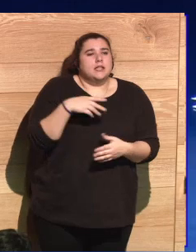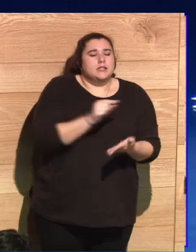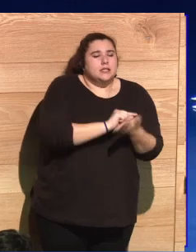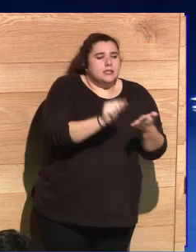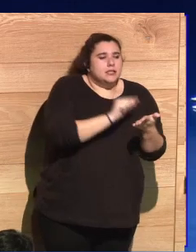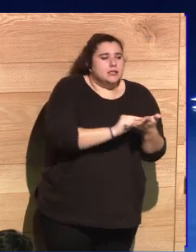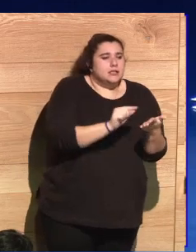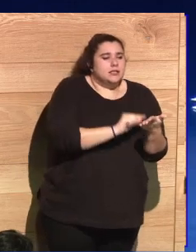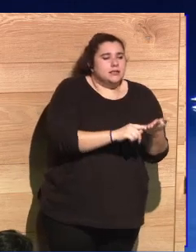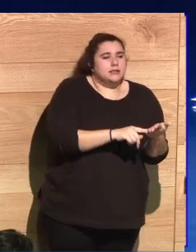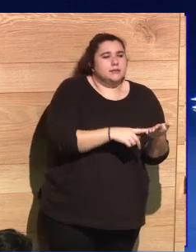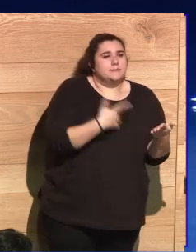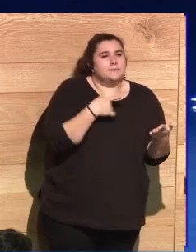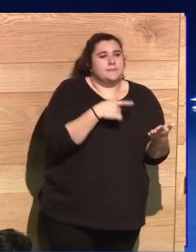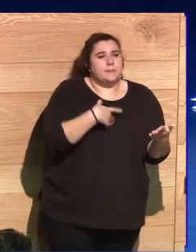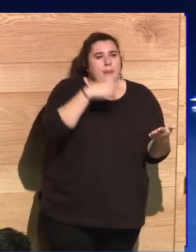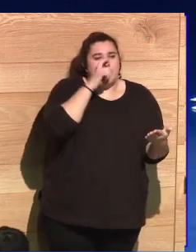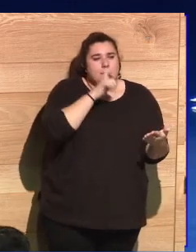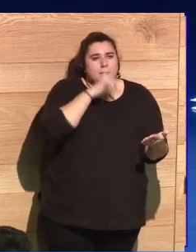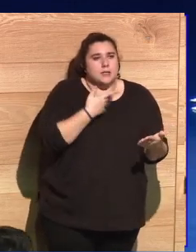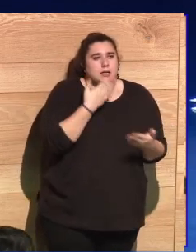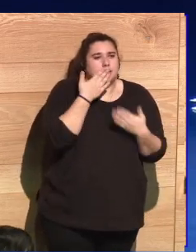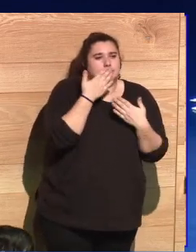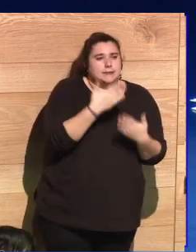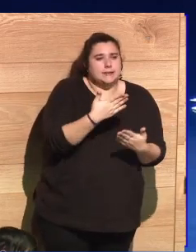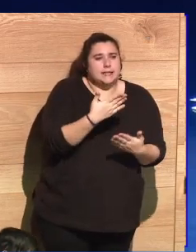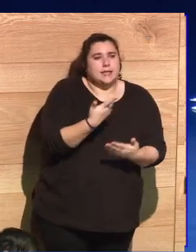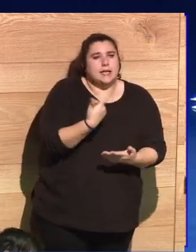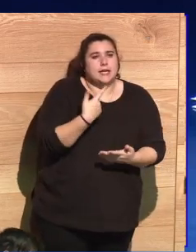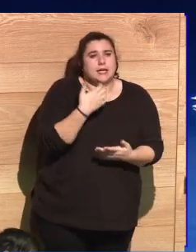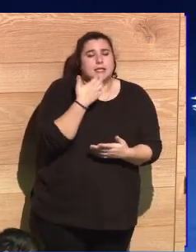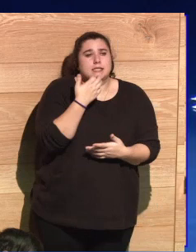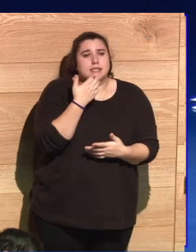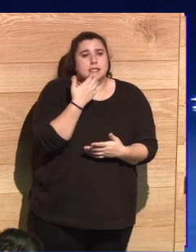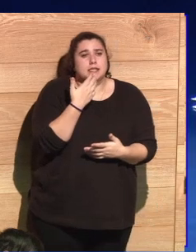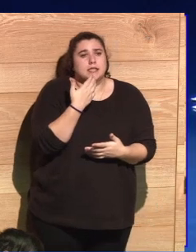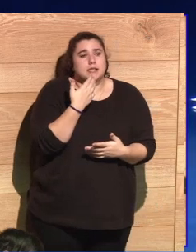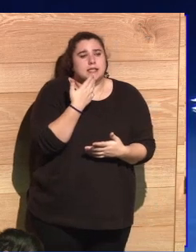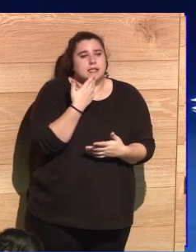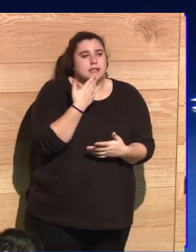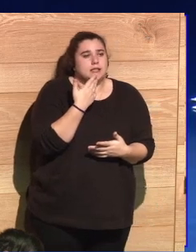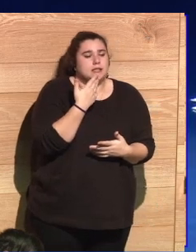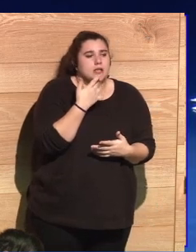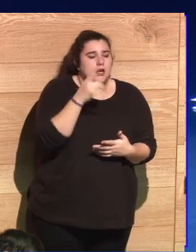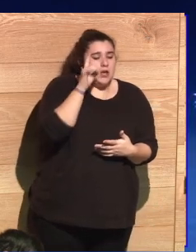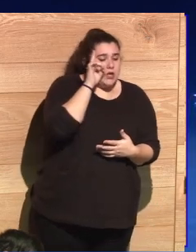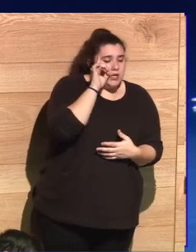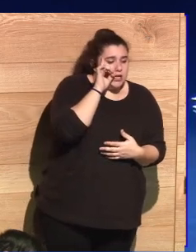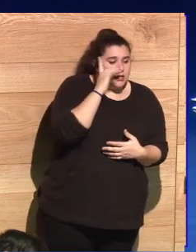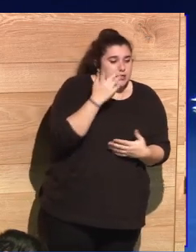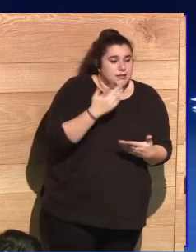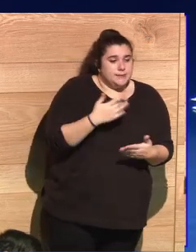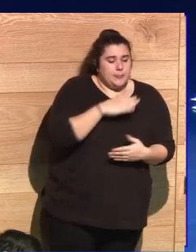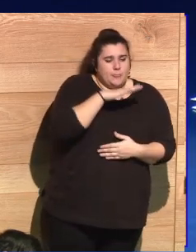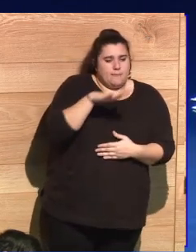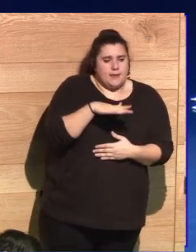where you know yourself enough to be honest. And I think I knew myself